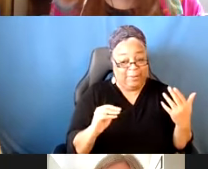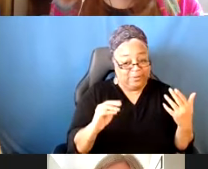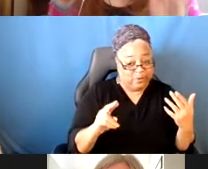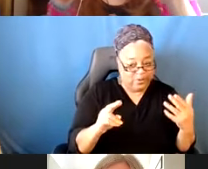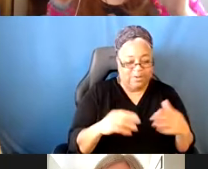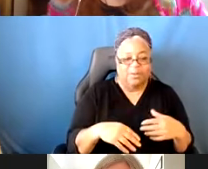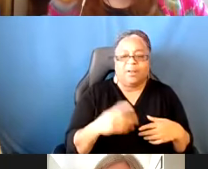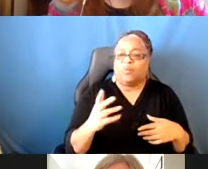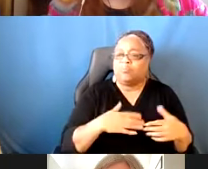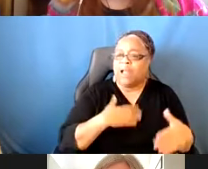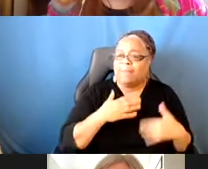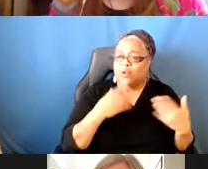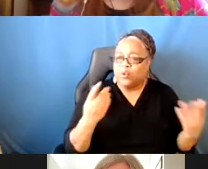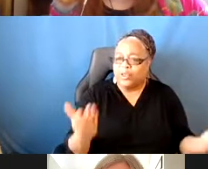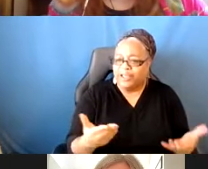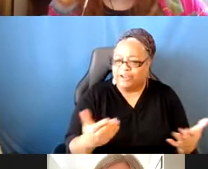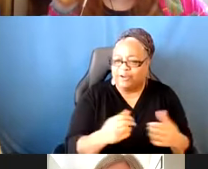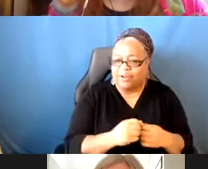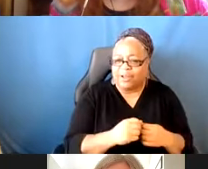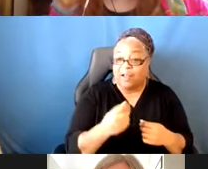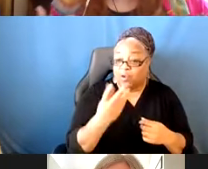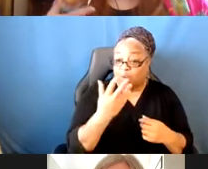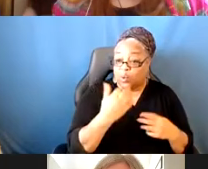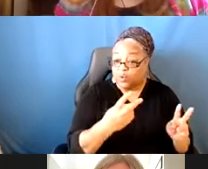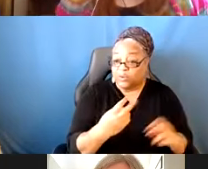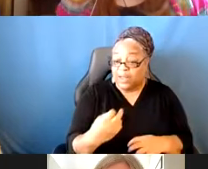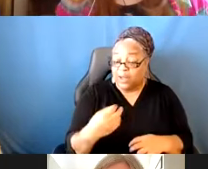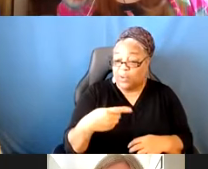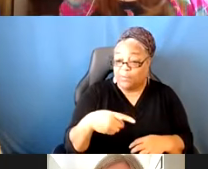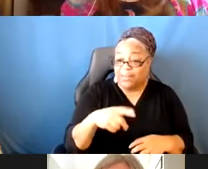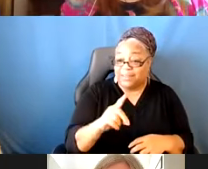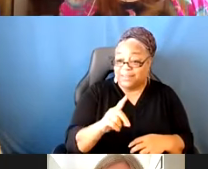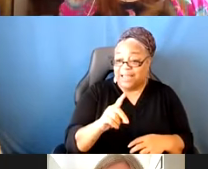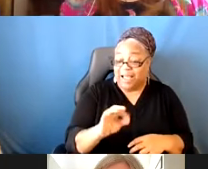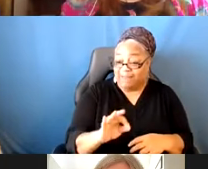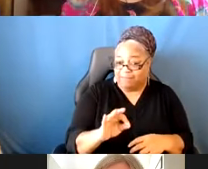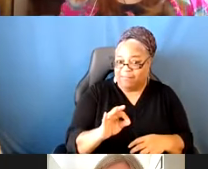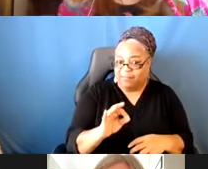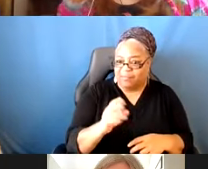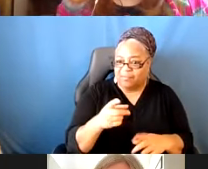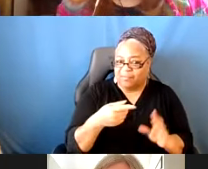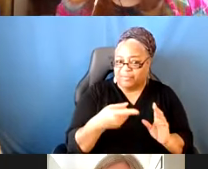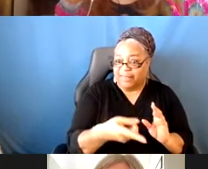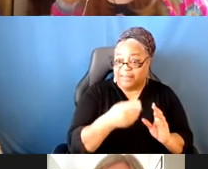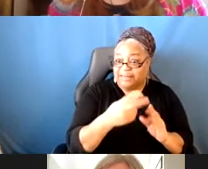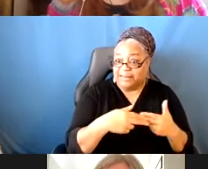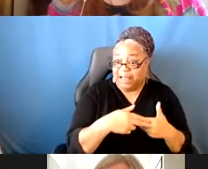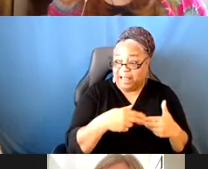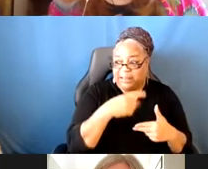here. If you want to download a PDF of the slides right now and not wait for the recording or the